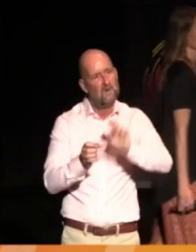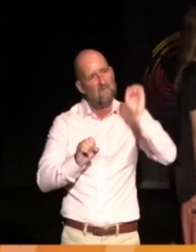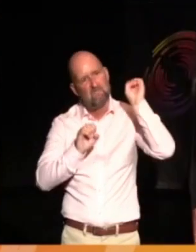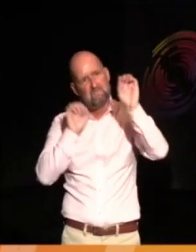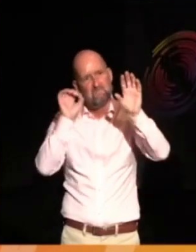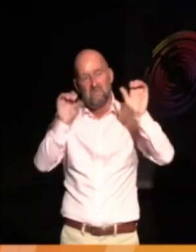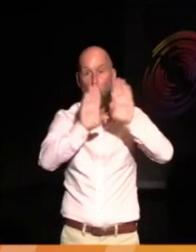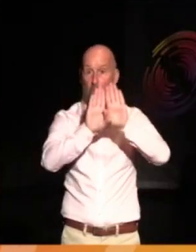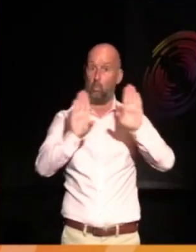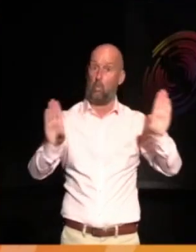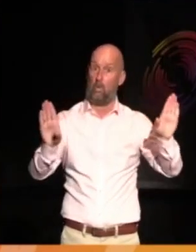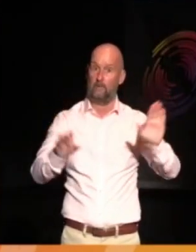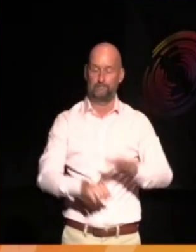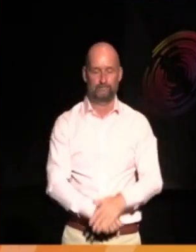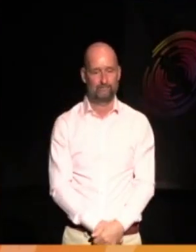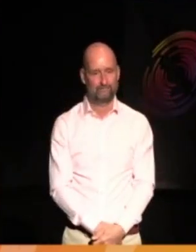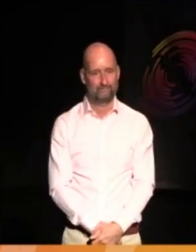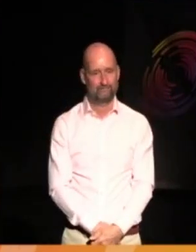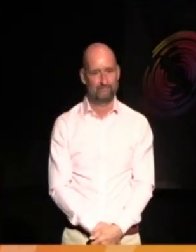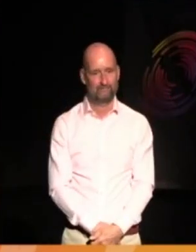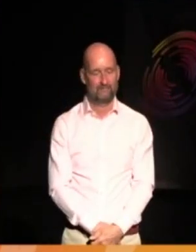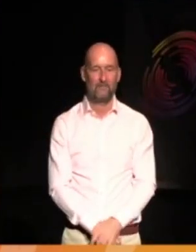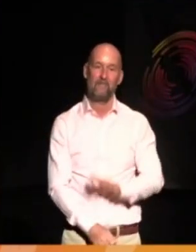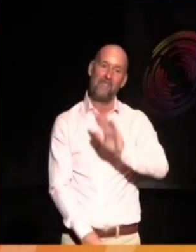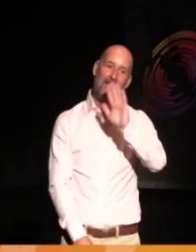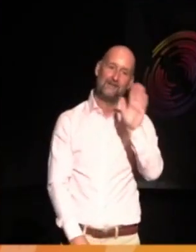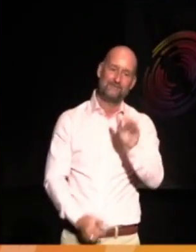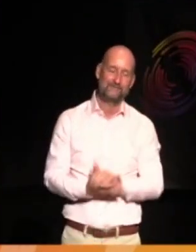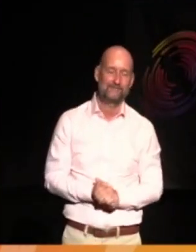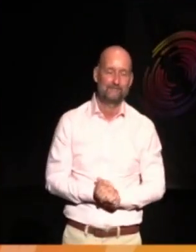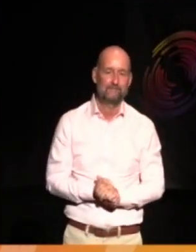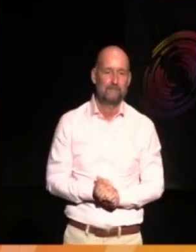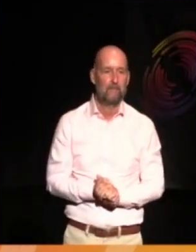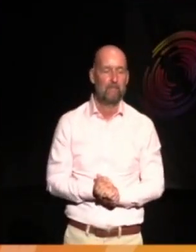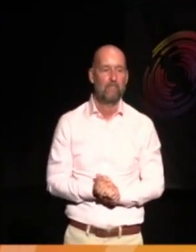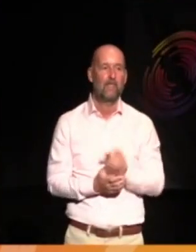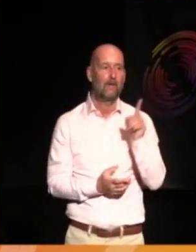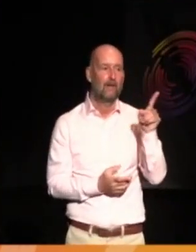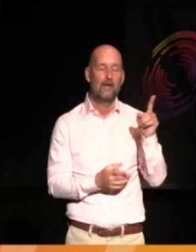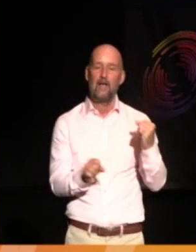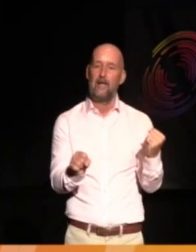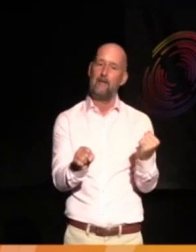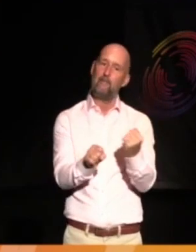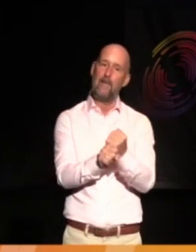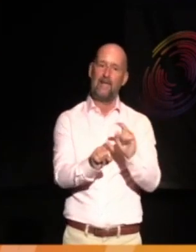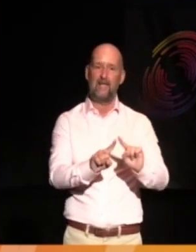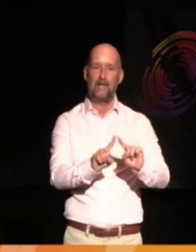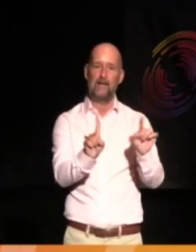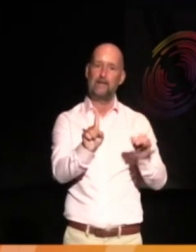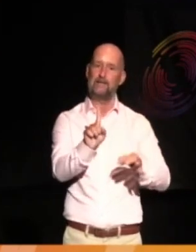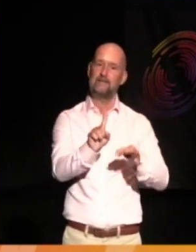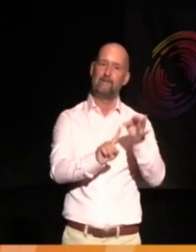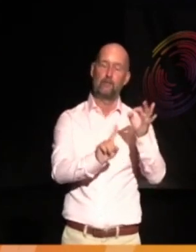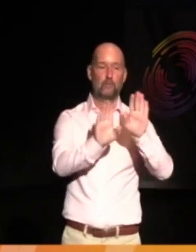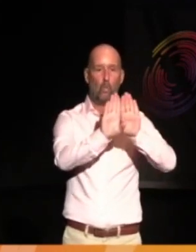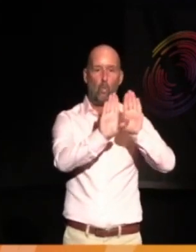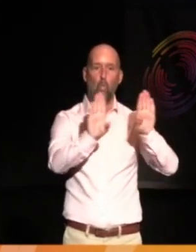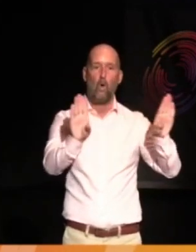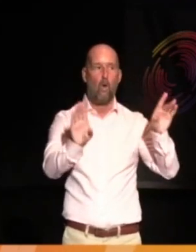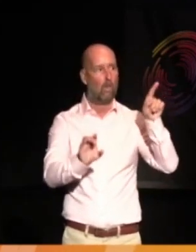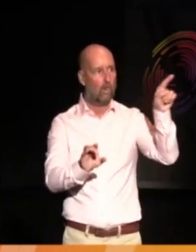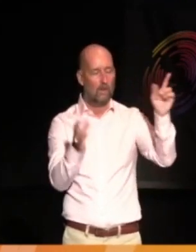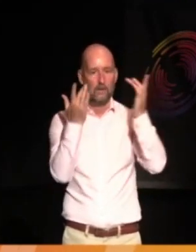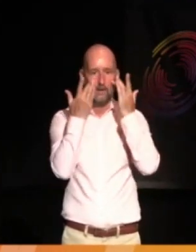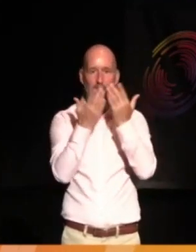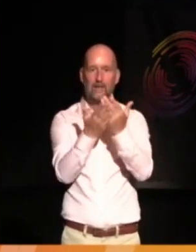say? Sure. Hi, so the Making a Difference wall is a place where we're going to be gathering